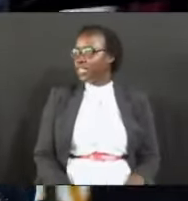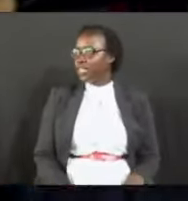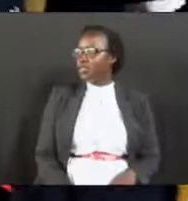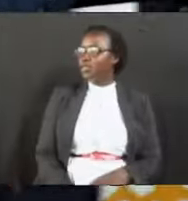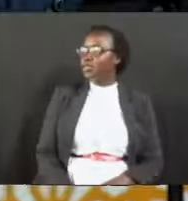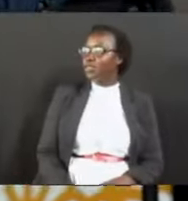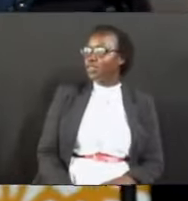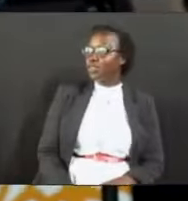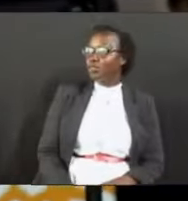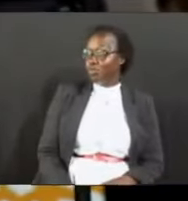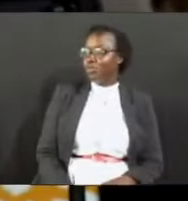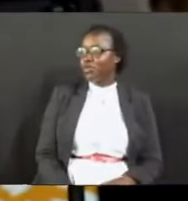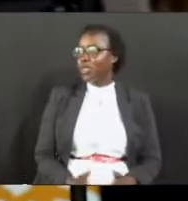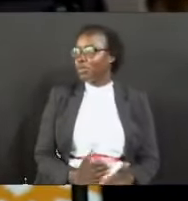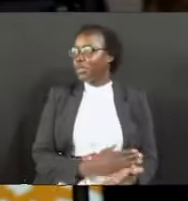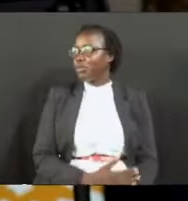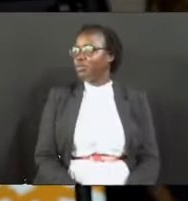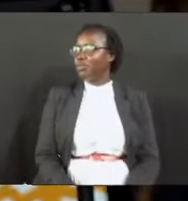this message,